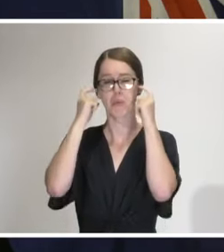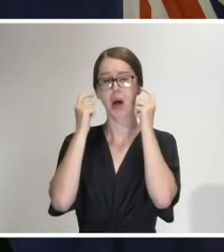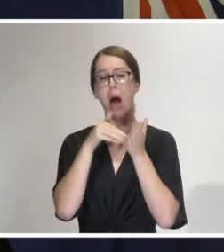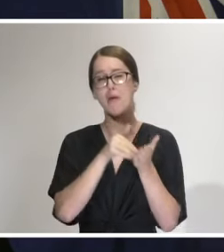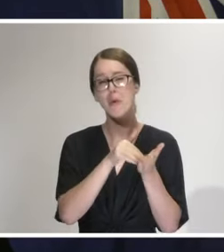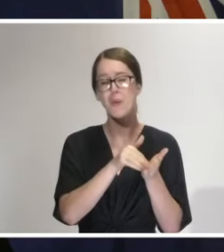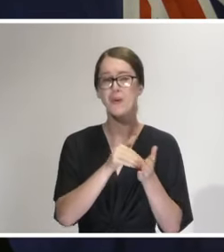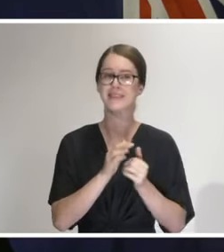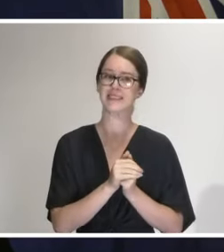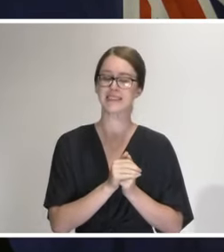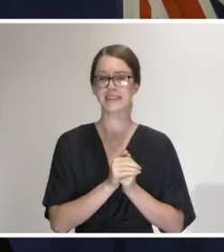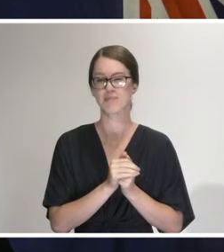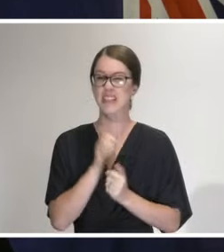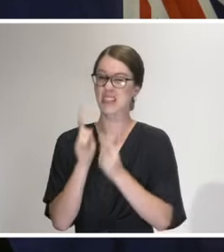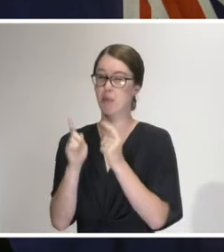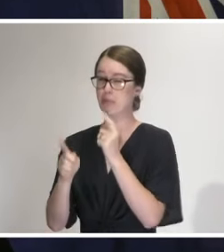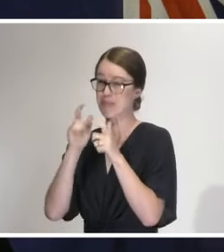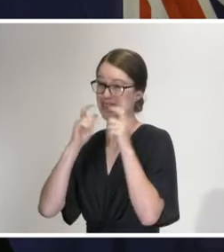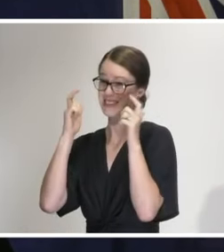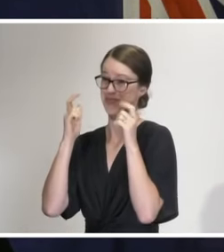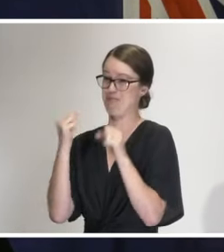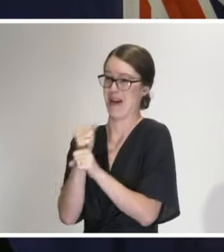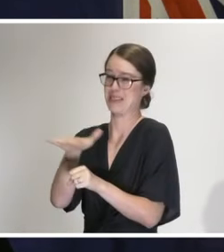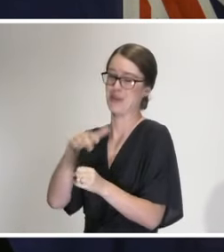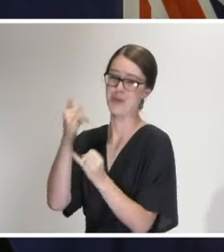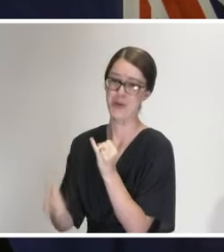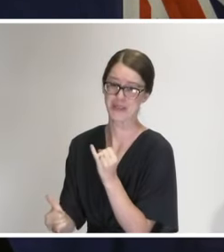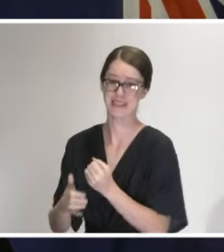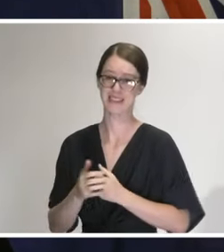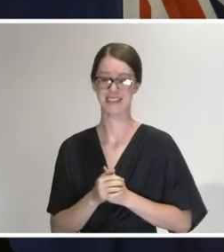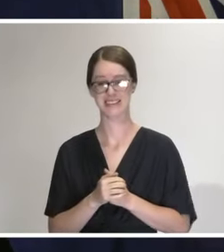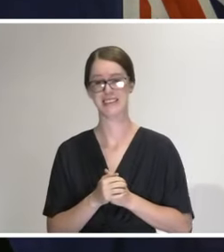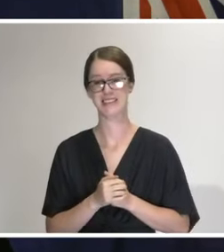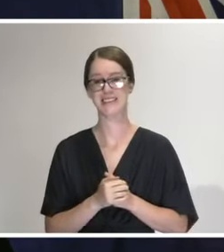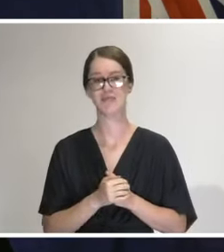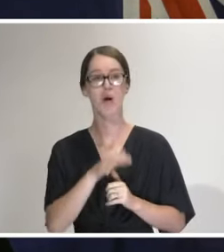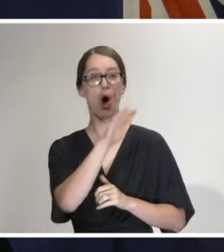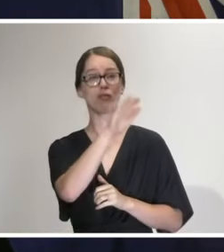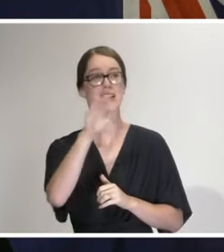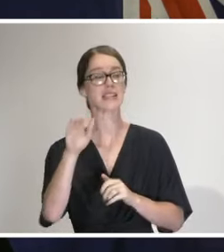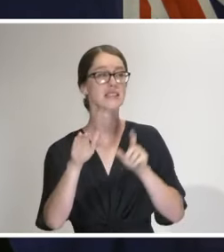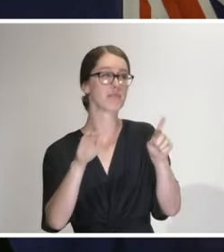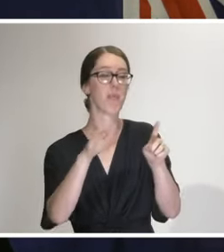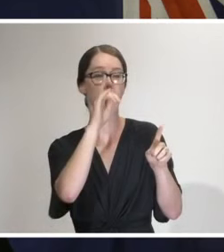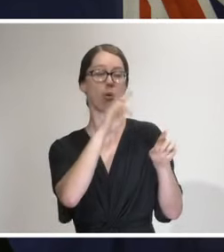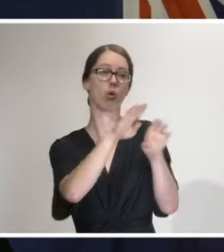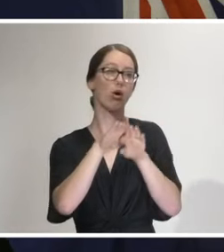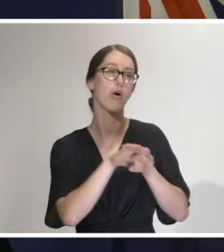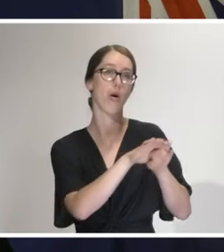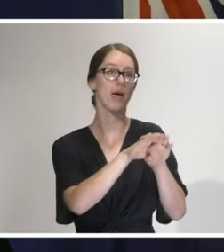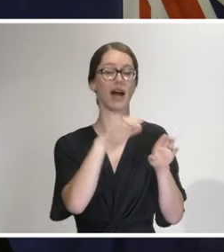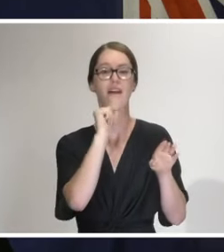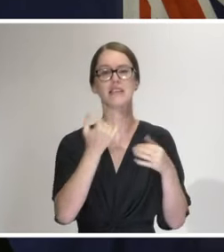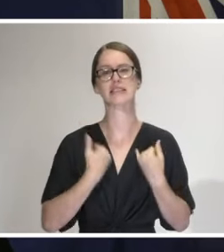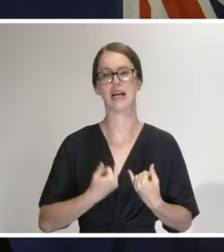but there are also ways in which it could be harmful. We know that in some countries, it's common practice when people who are